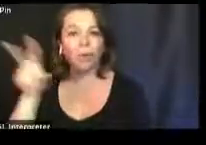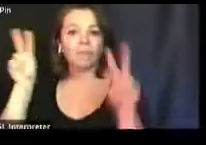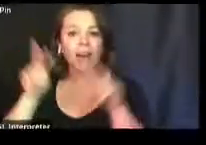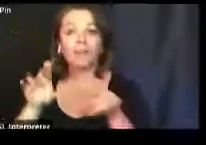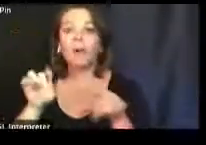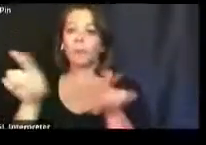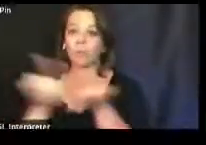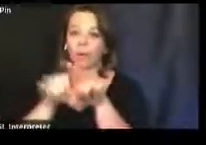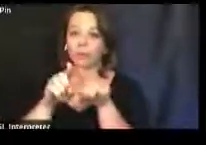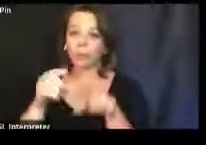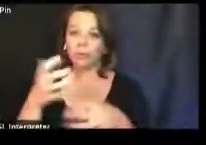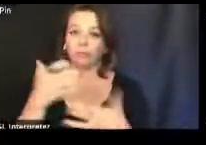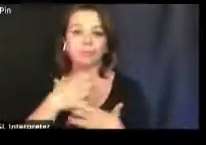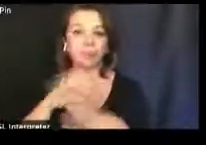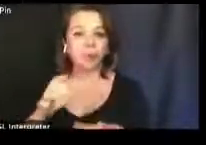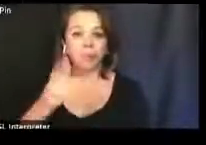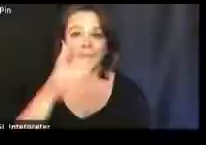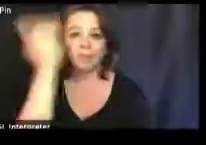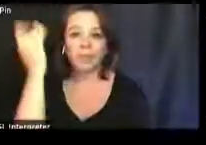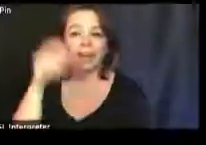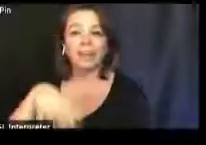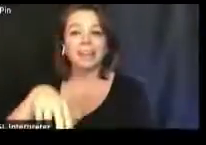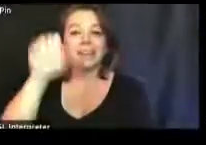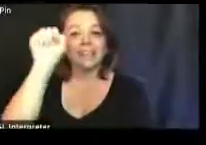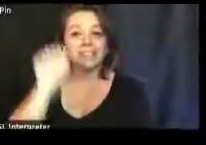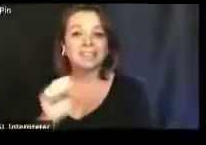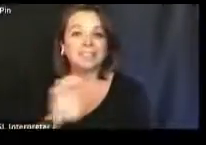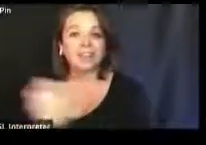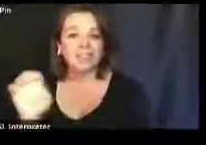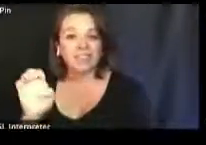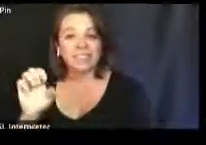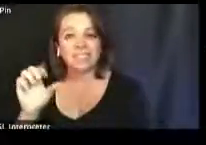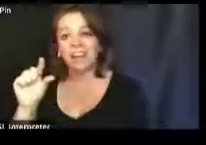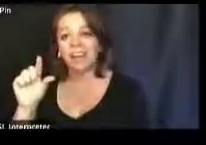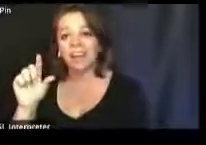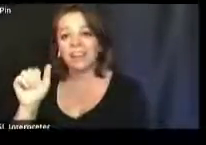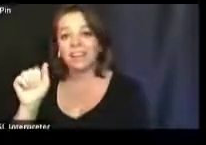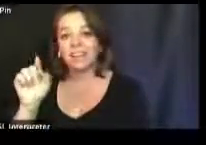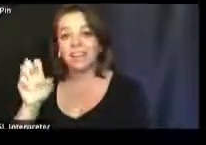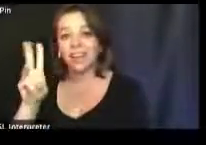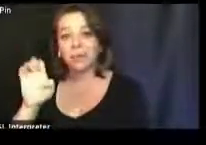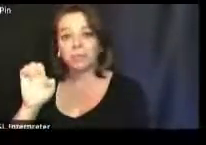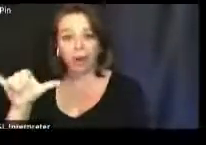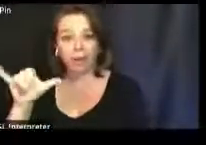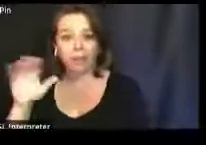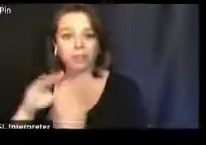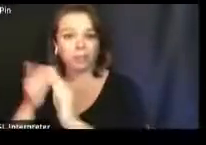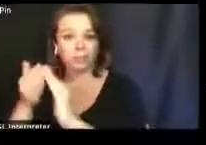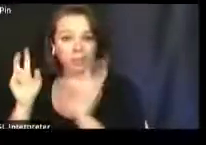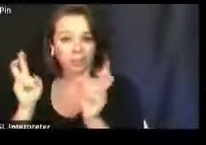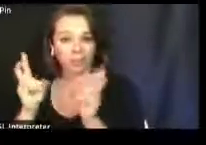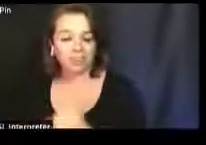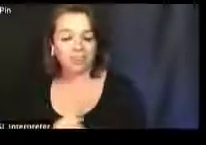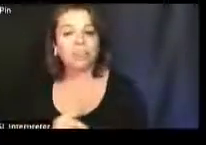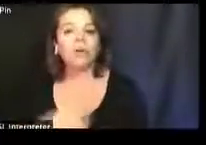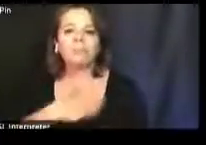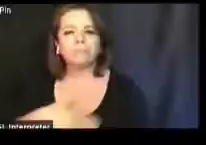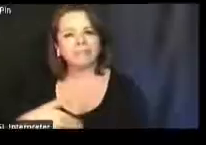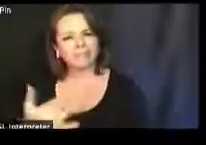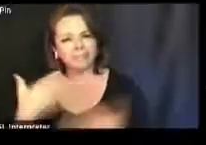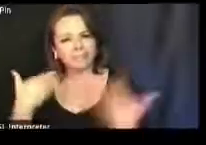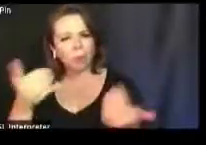the Southeast, the Gateway communities. So looking forward to hearing from all of you. Please call in and tell us about your